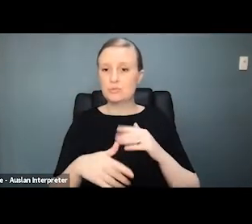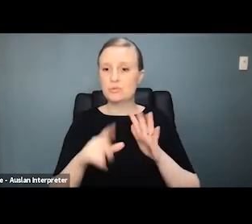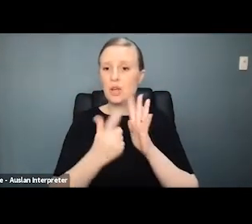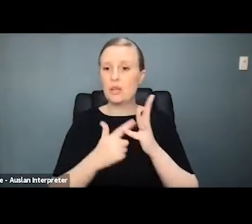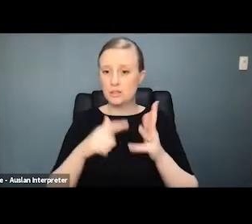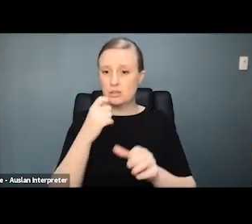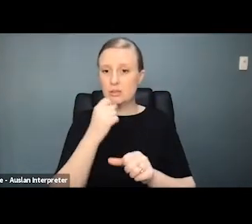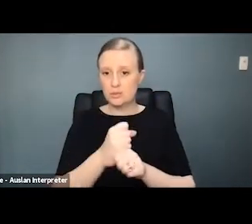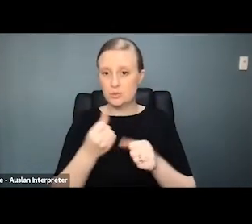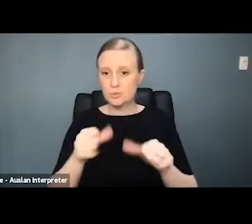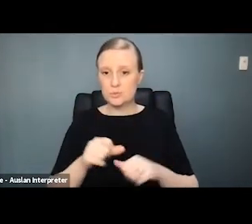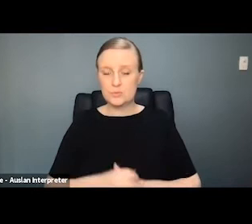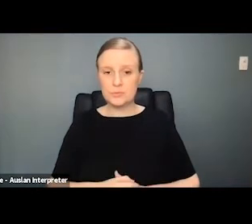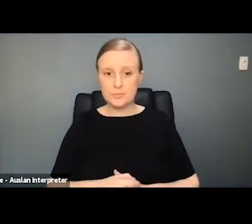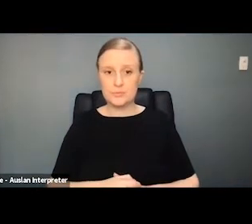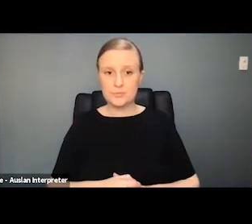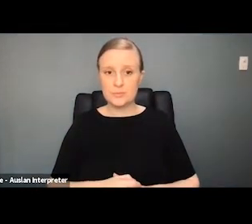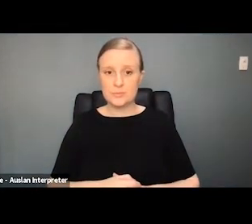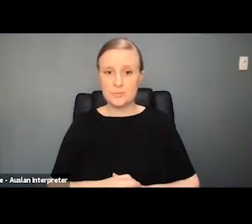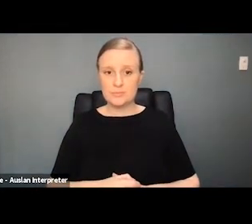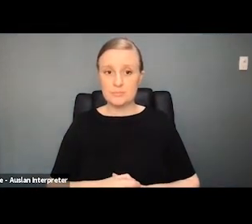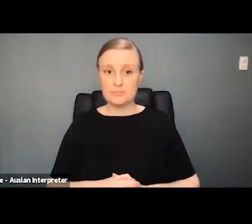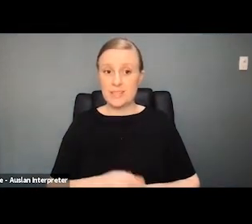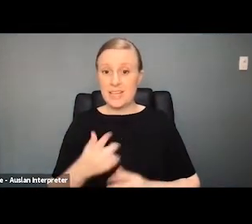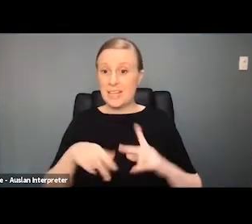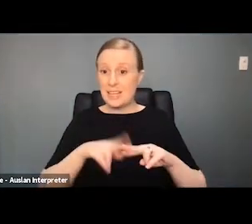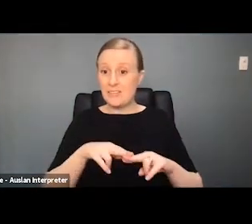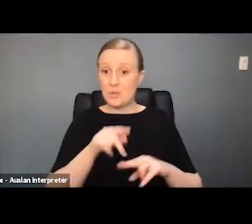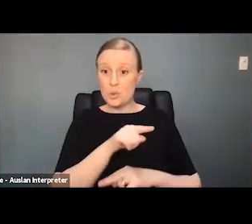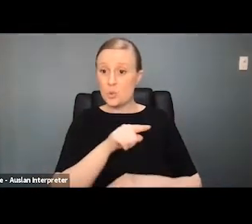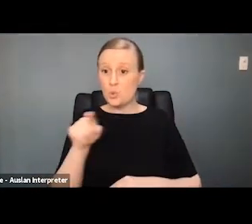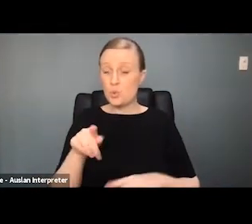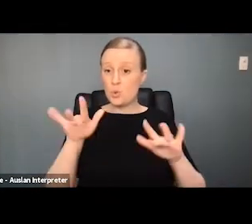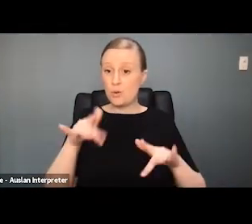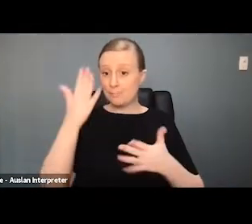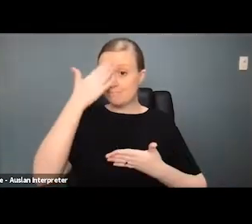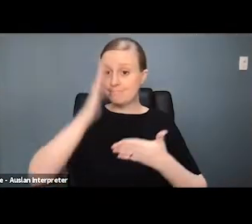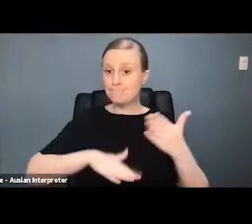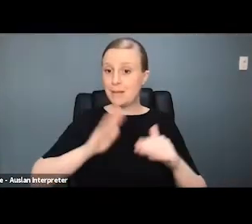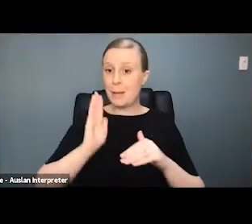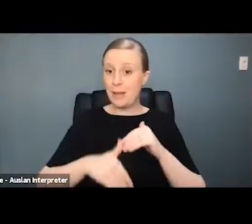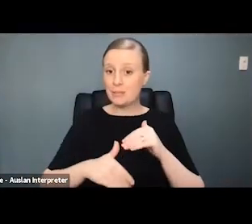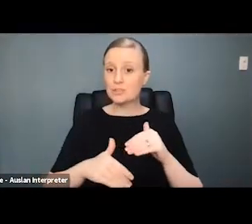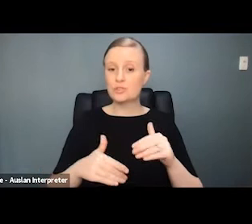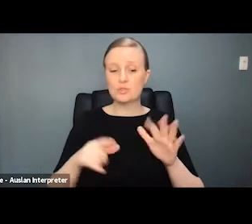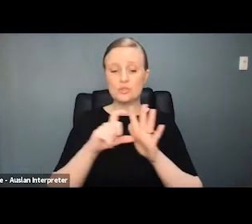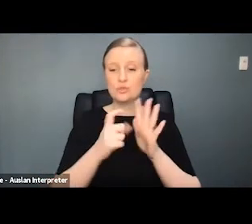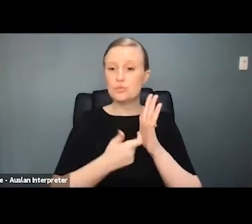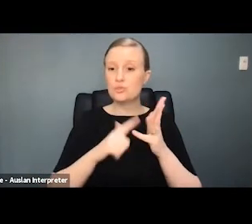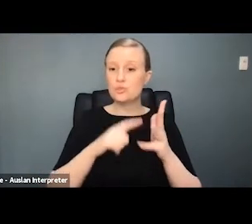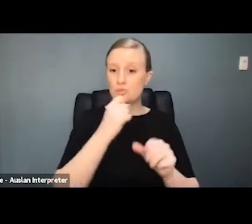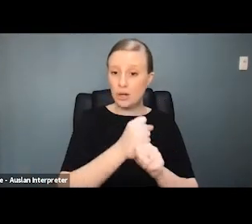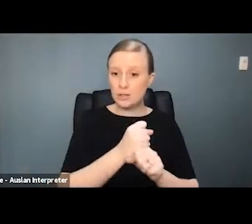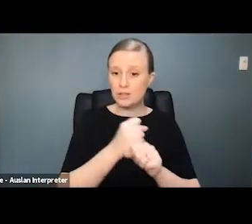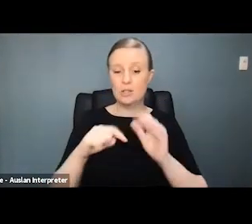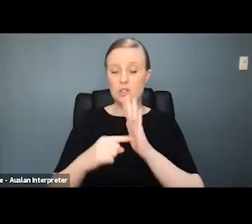So for those of you who may not be too familiar with Drug Trends, I will just give you a very brief overview. So as Sarah mentioned, so Drug